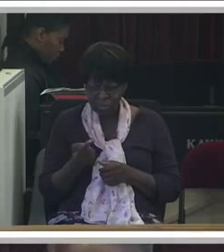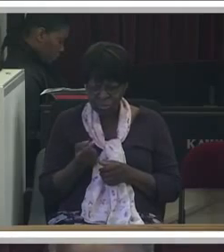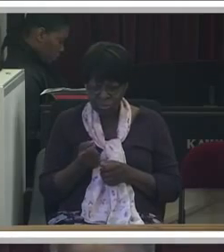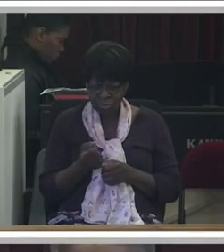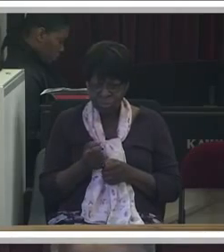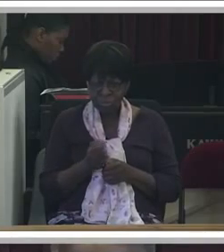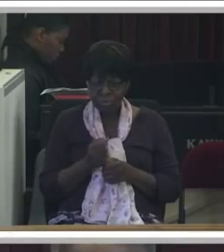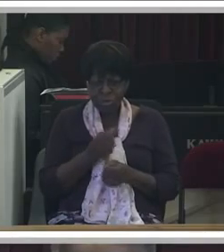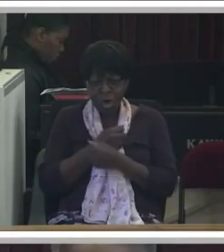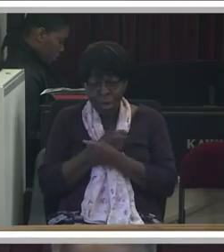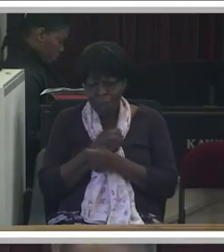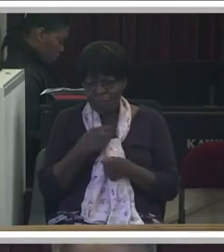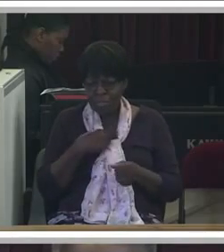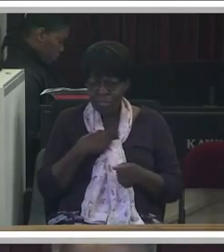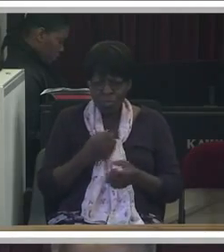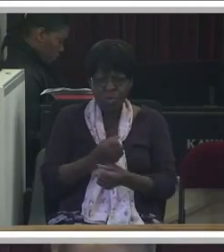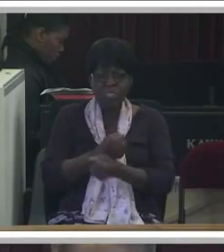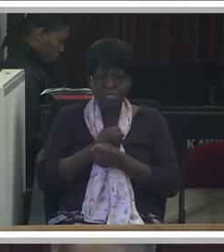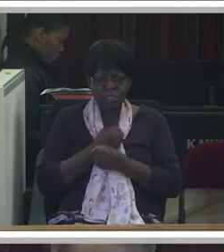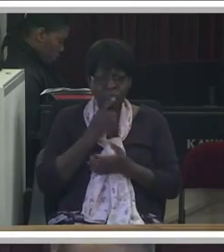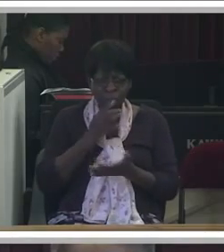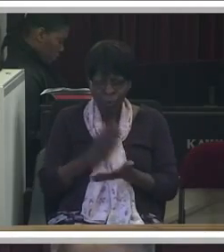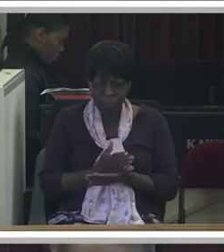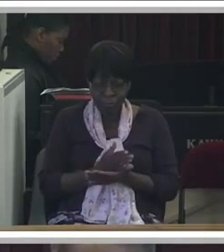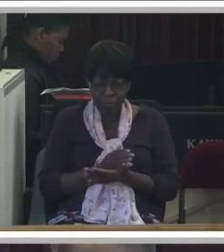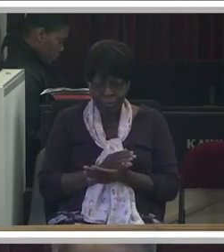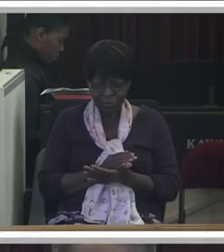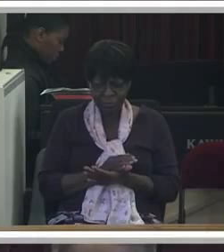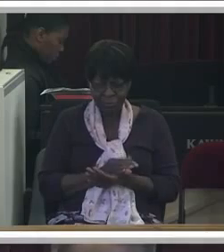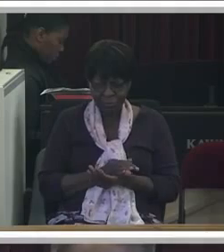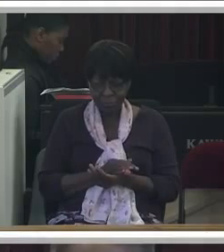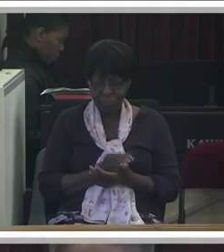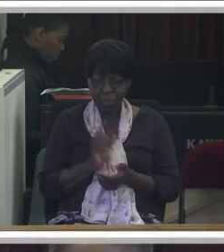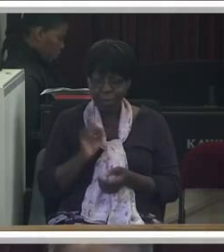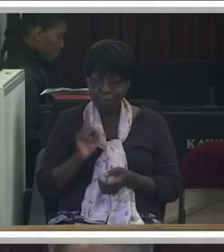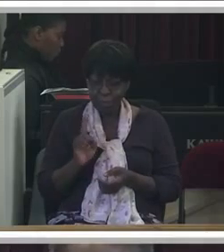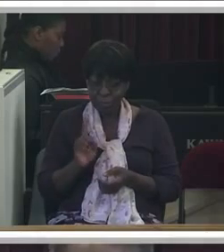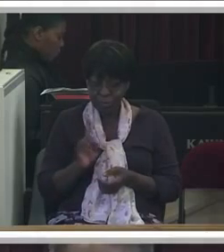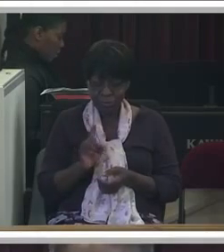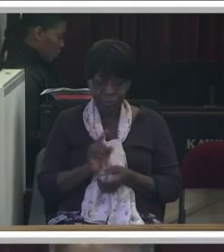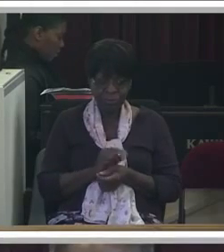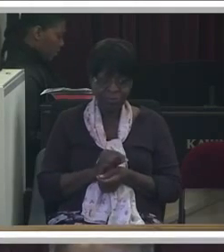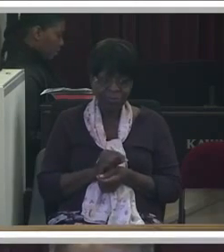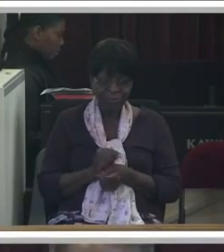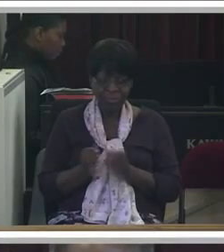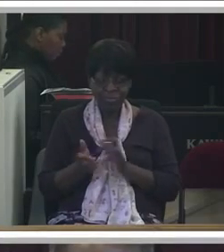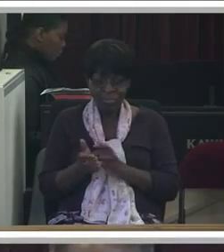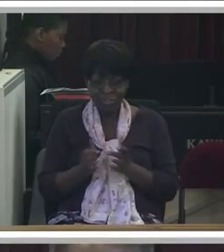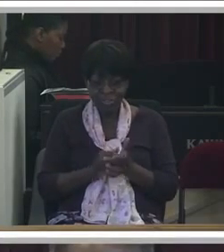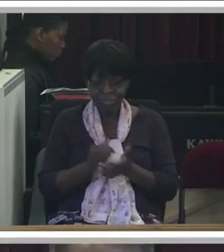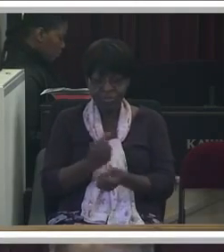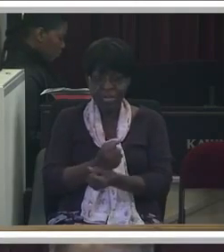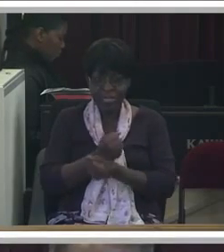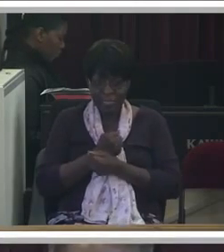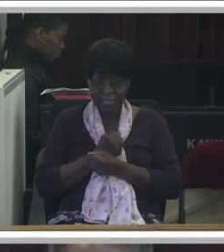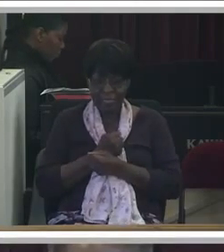Broken promises by human beings but broken as far as Jesus Christ is concerned I will die for you